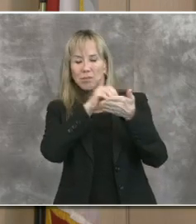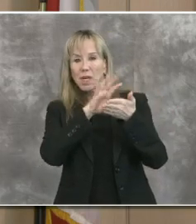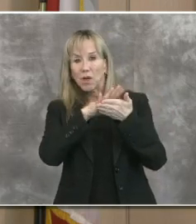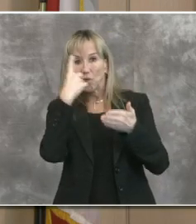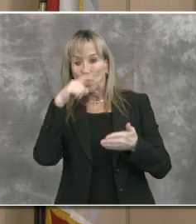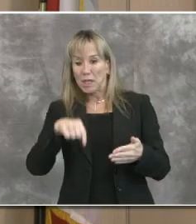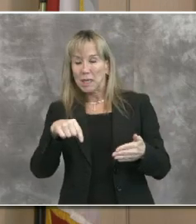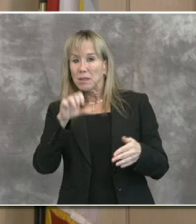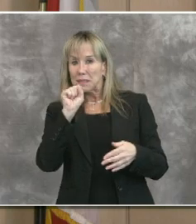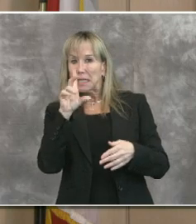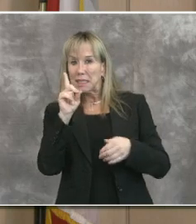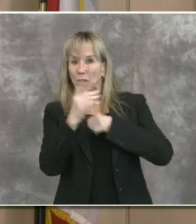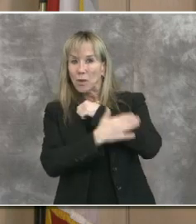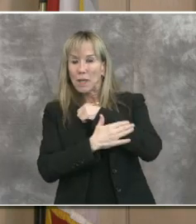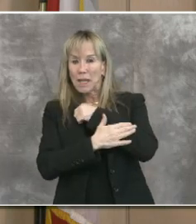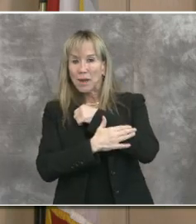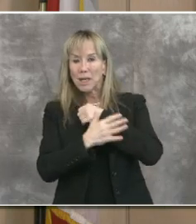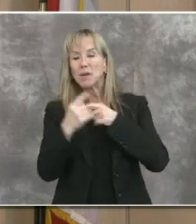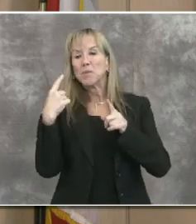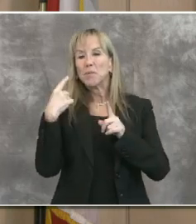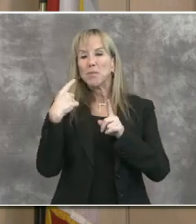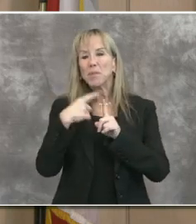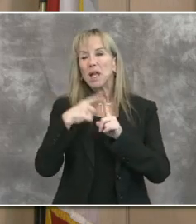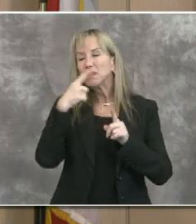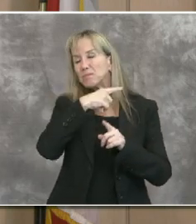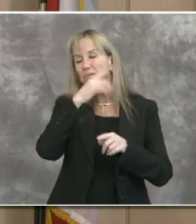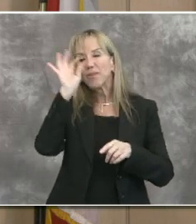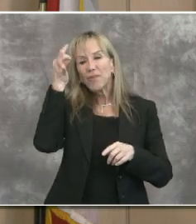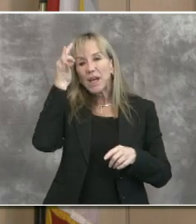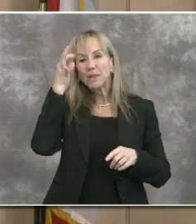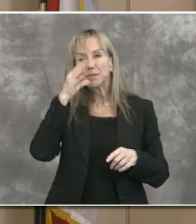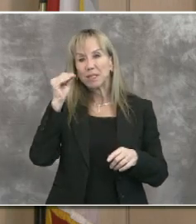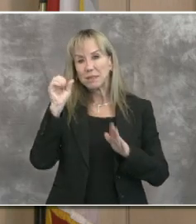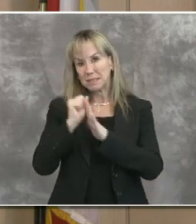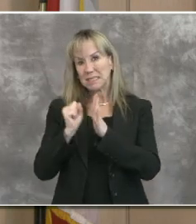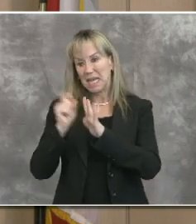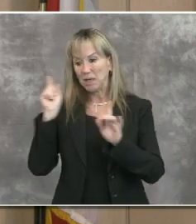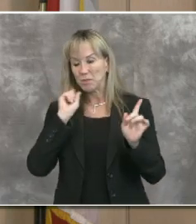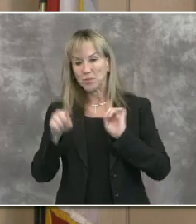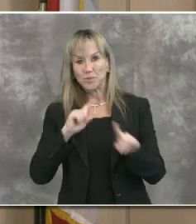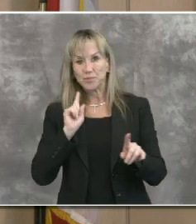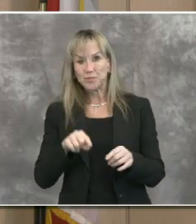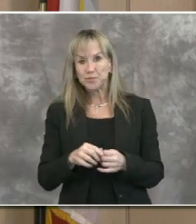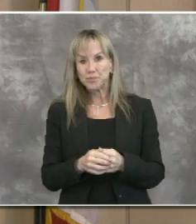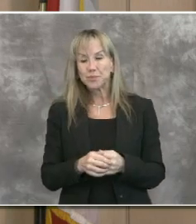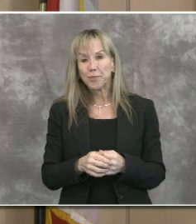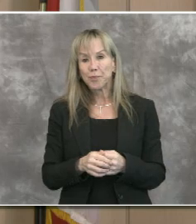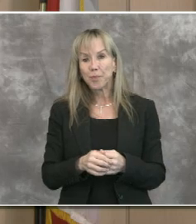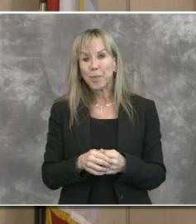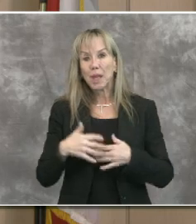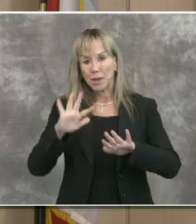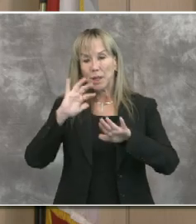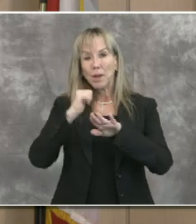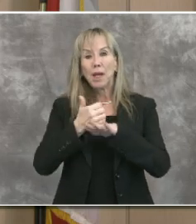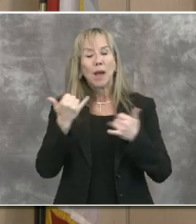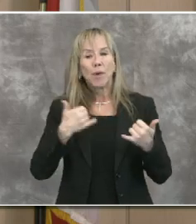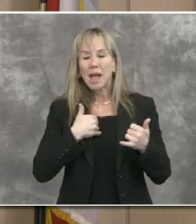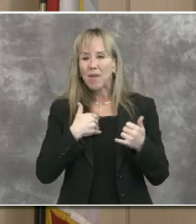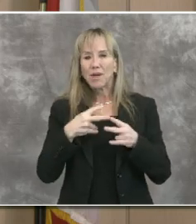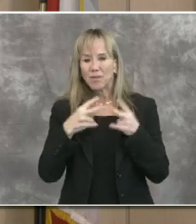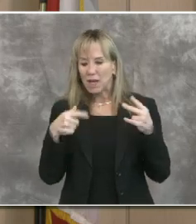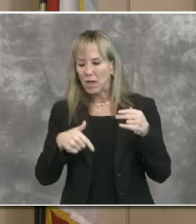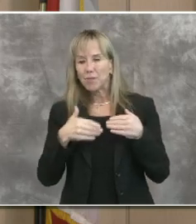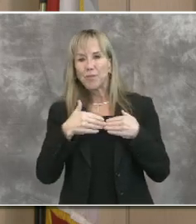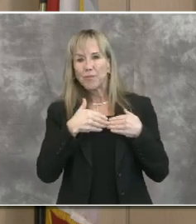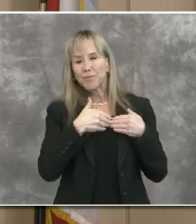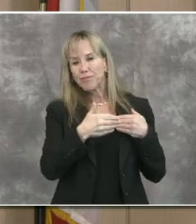Diego County, in addition to what's been identified by the feds and the state. And we have a very robust